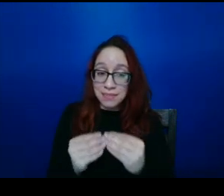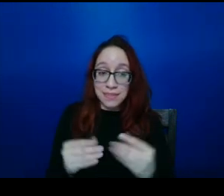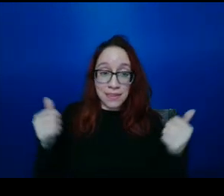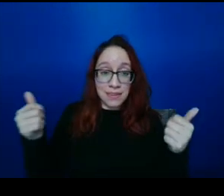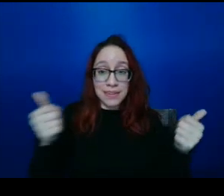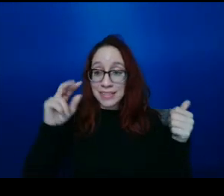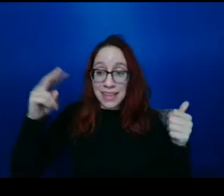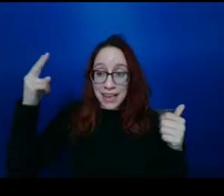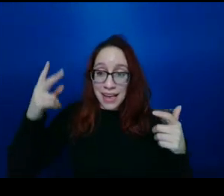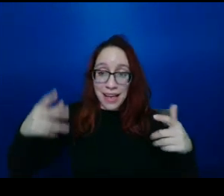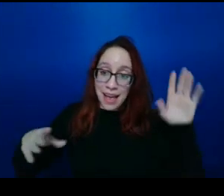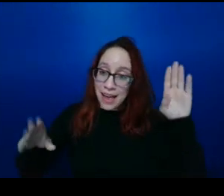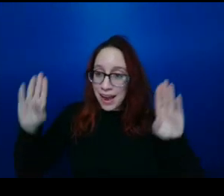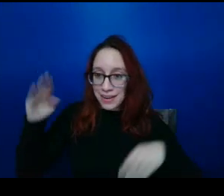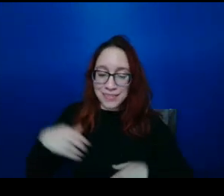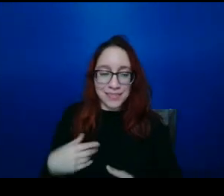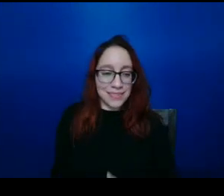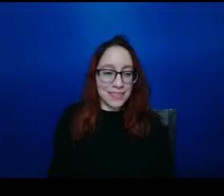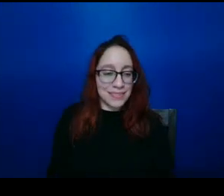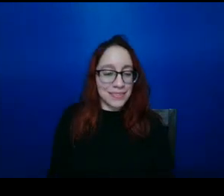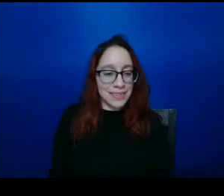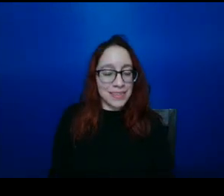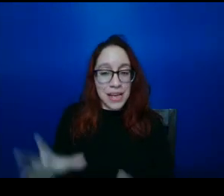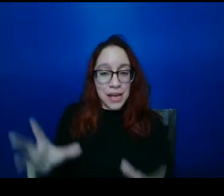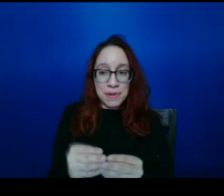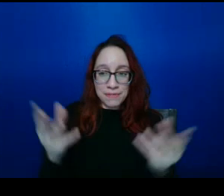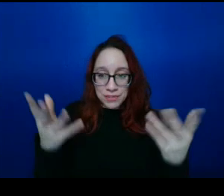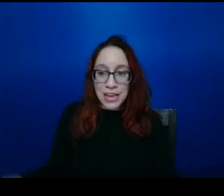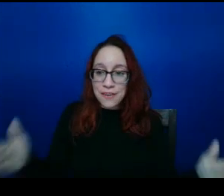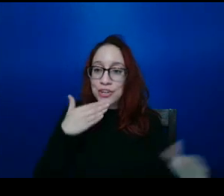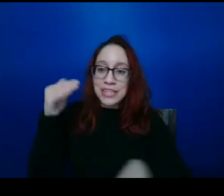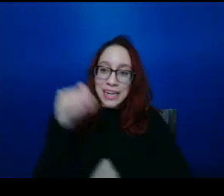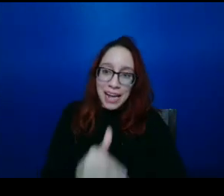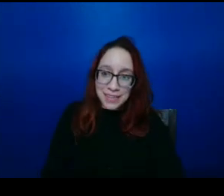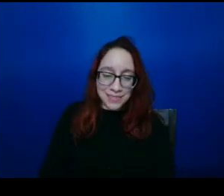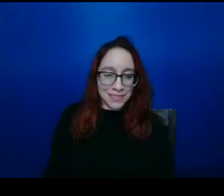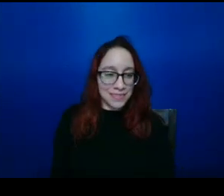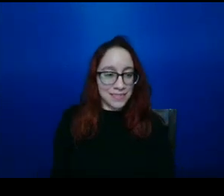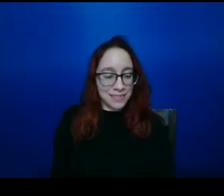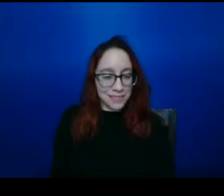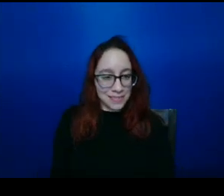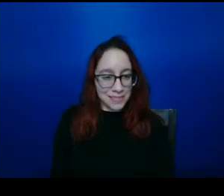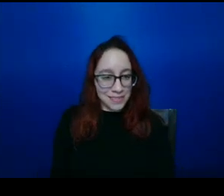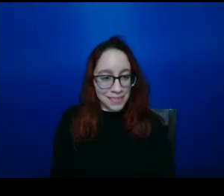second. Aye. This meeting is adjourned. Have a good night, everybody.